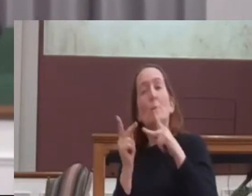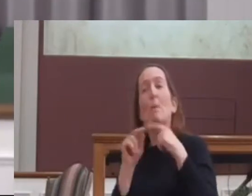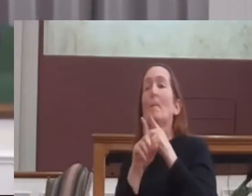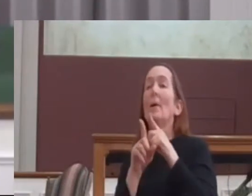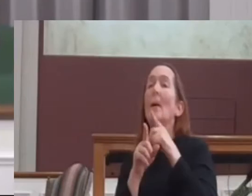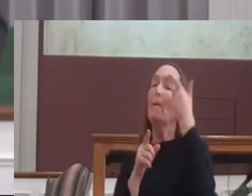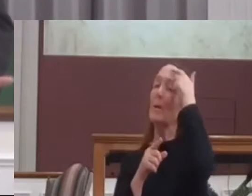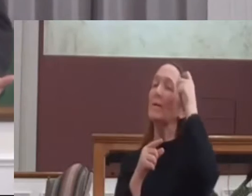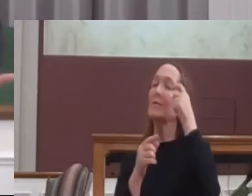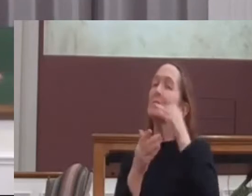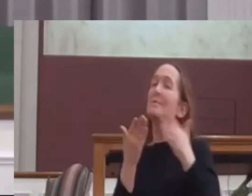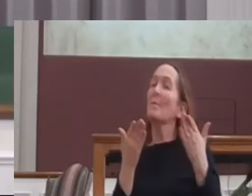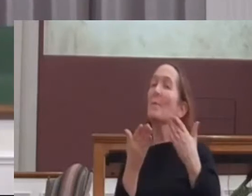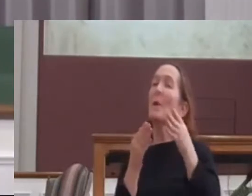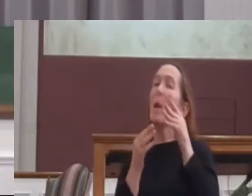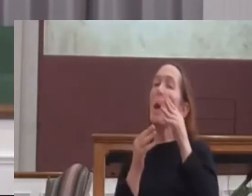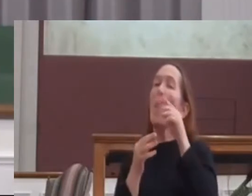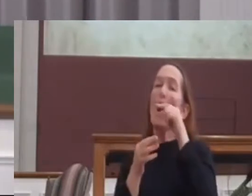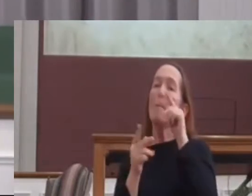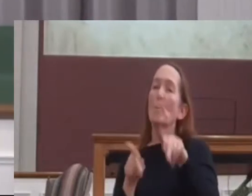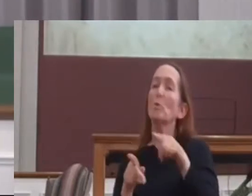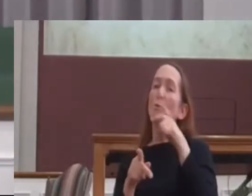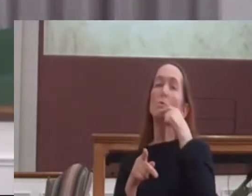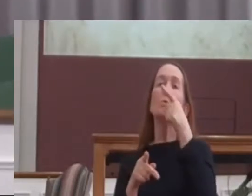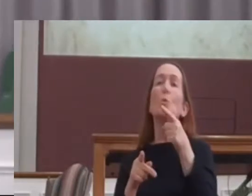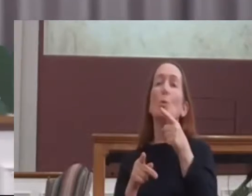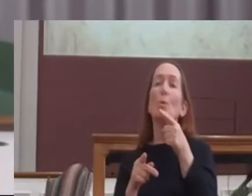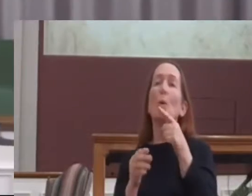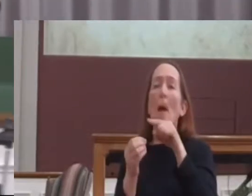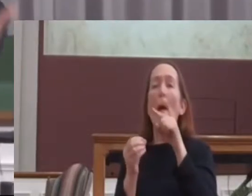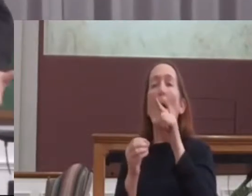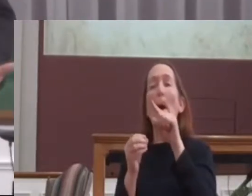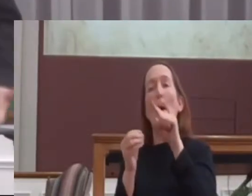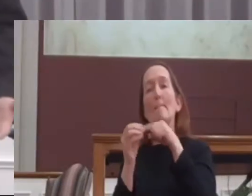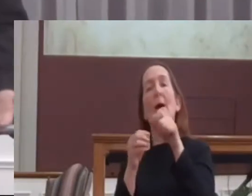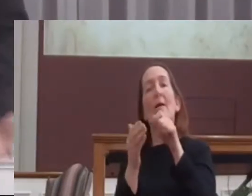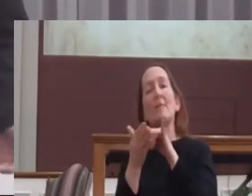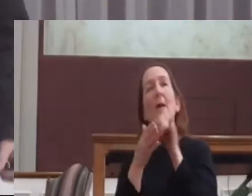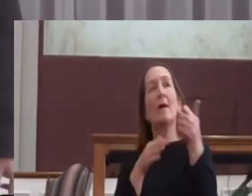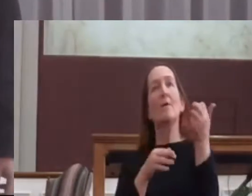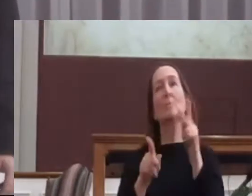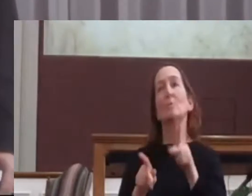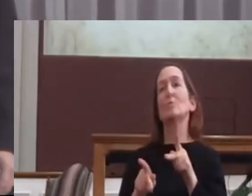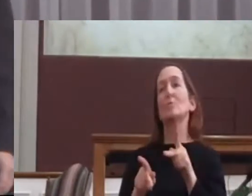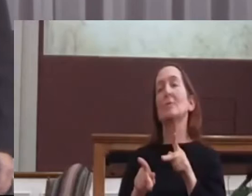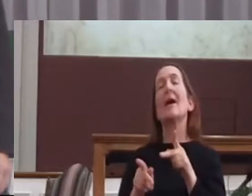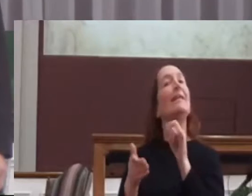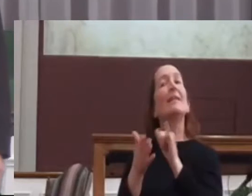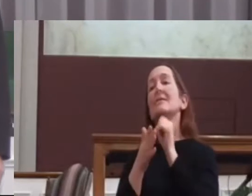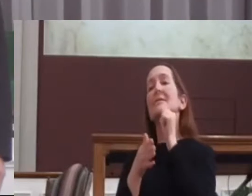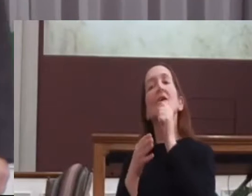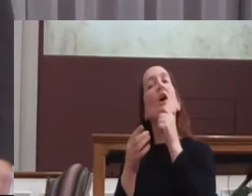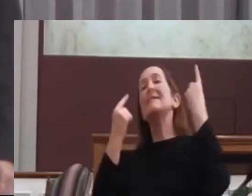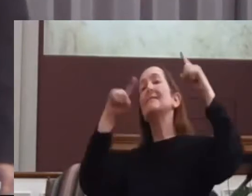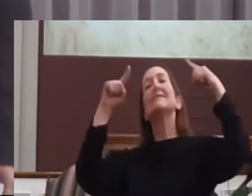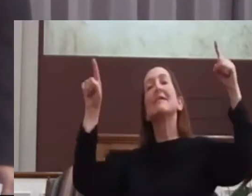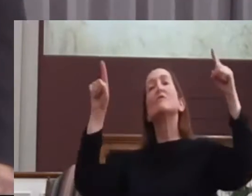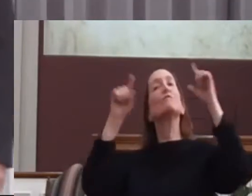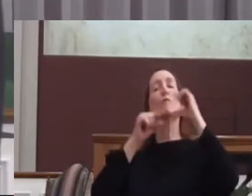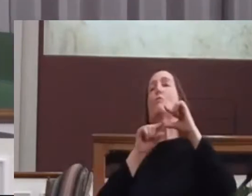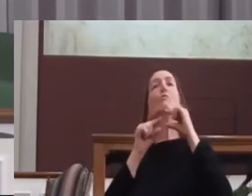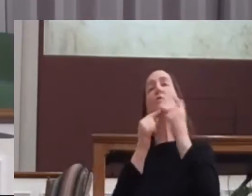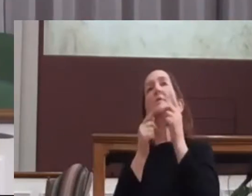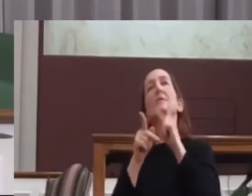That is not right. That is not the correct approach. That's not how we live in a